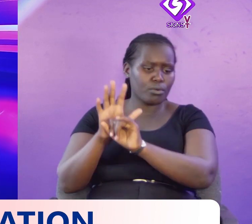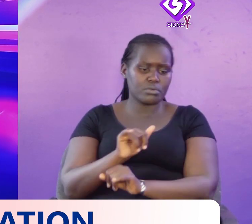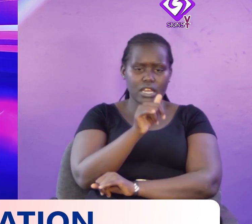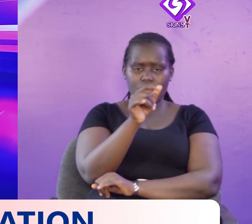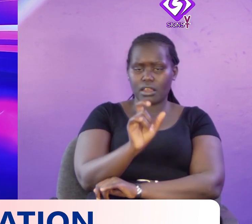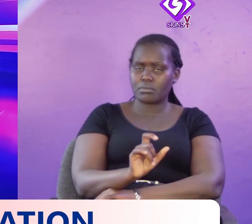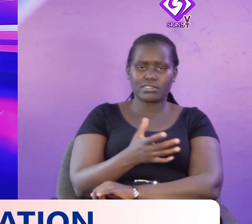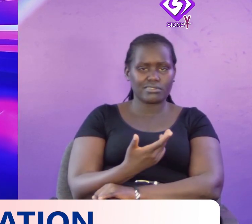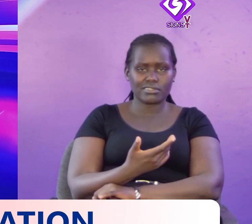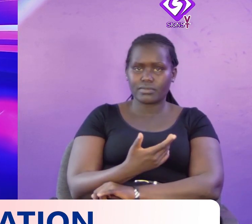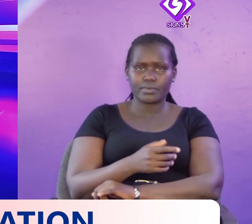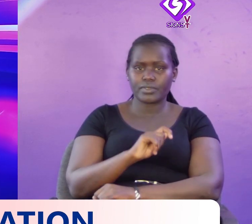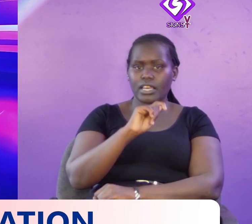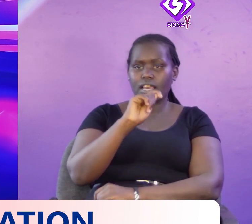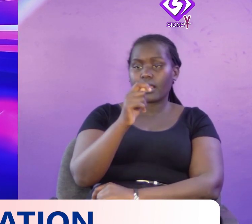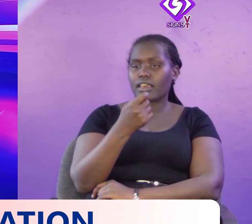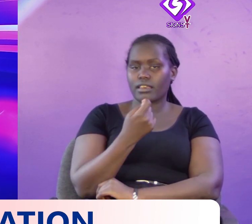center, Kenya